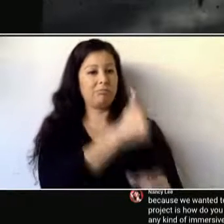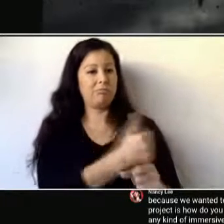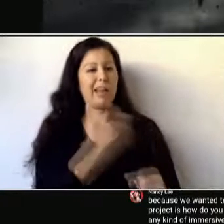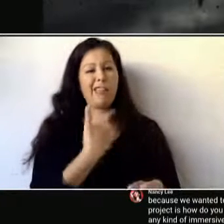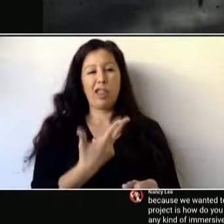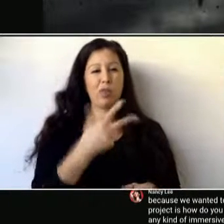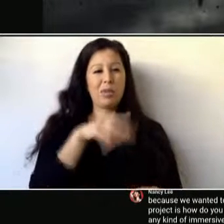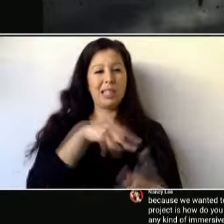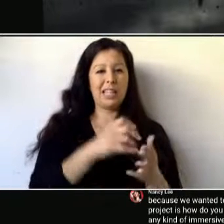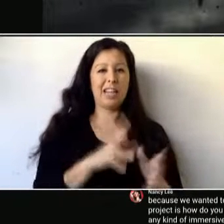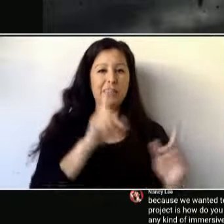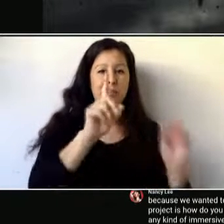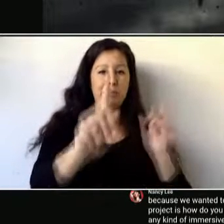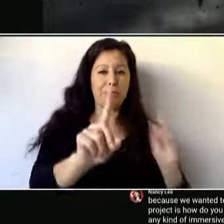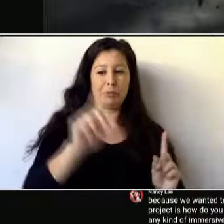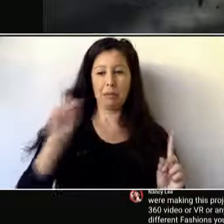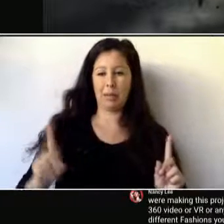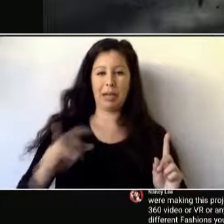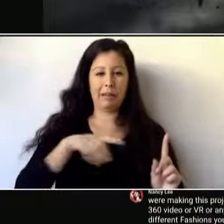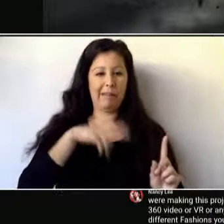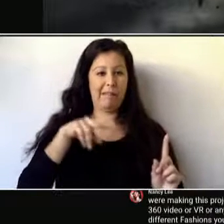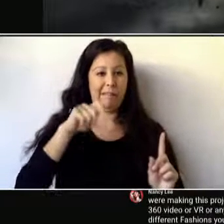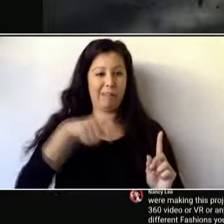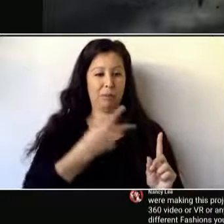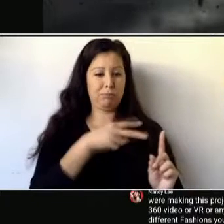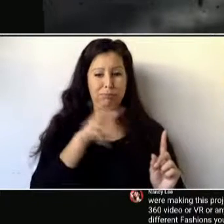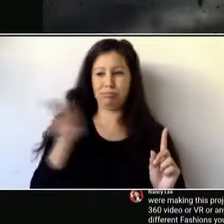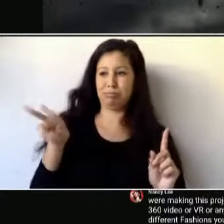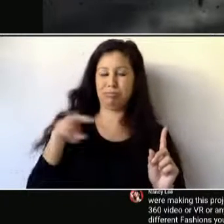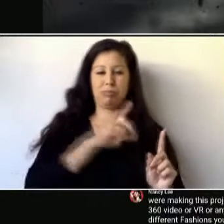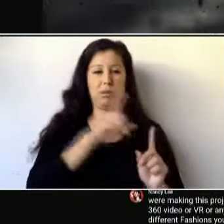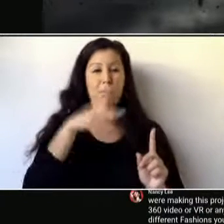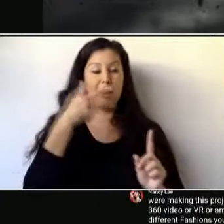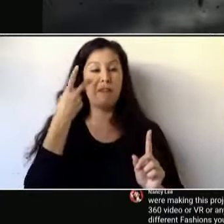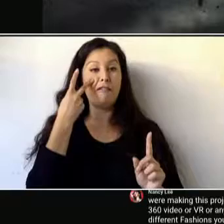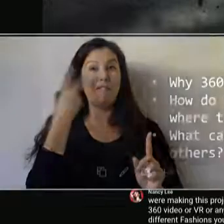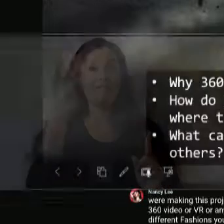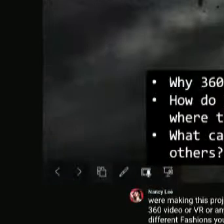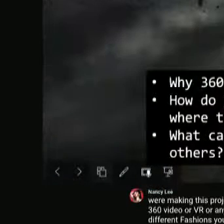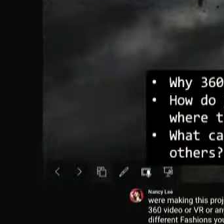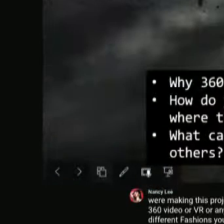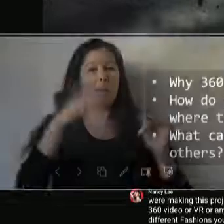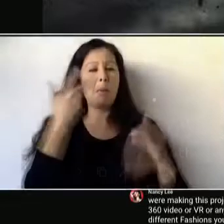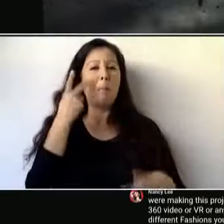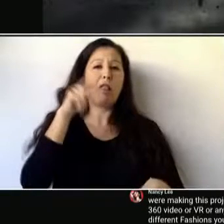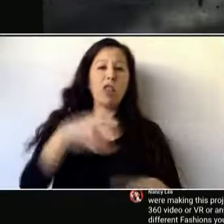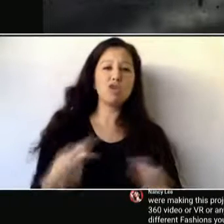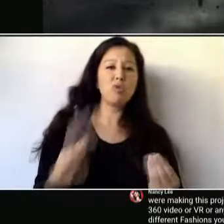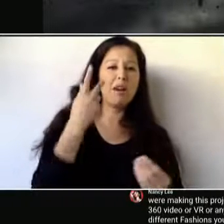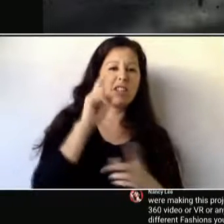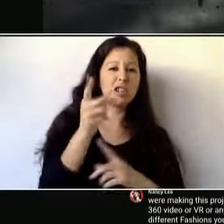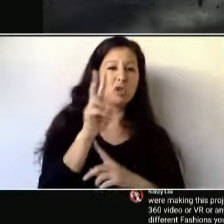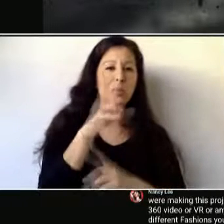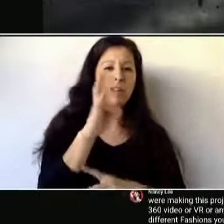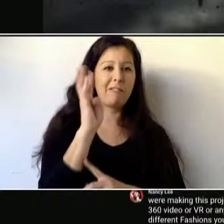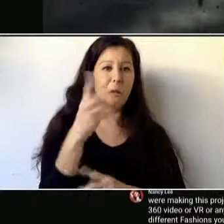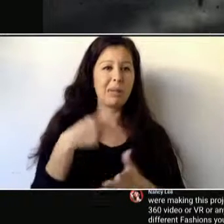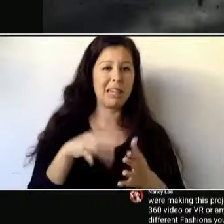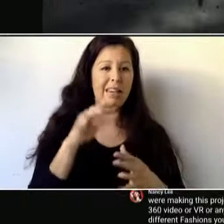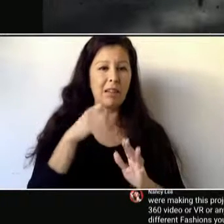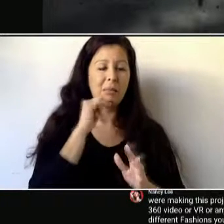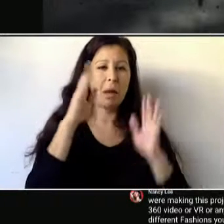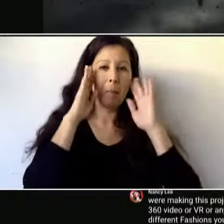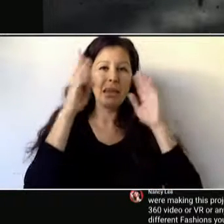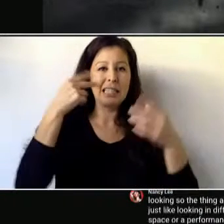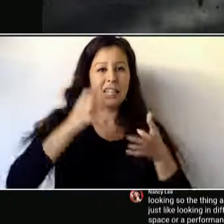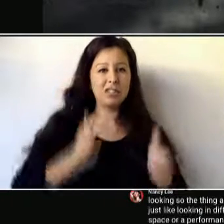dancers scattered in your 360 environment, but your viewer might just be looking at the ground for the first like 2 minutes of your 4 minute dance film. So what are you